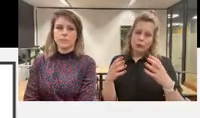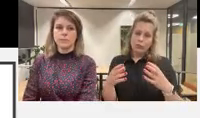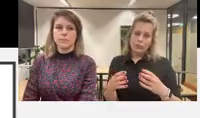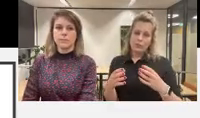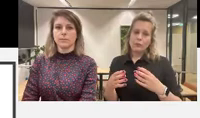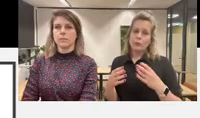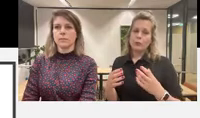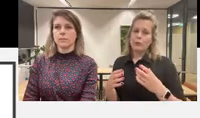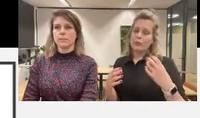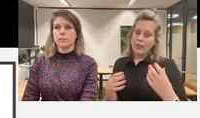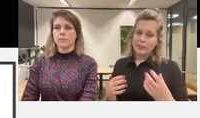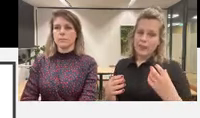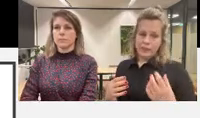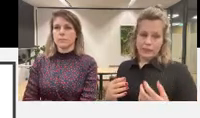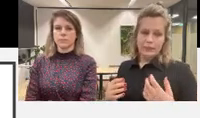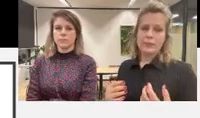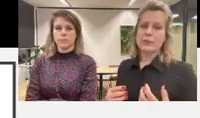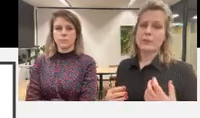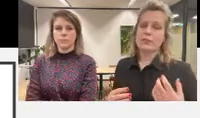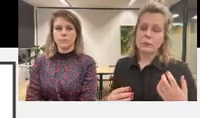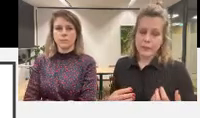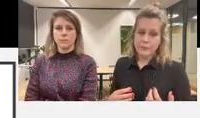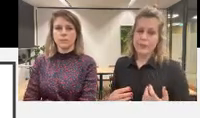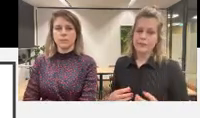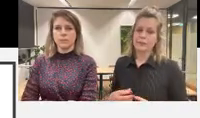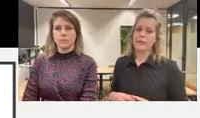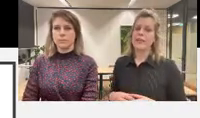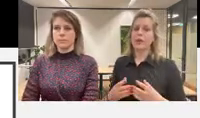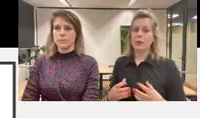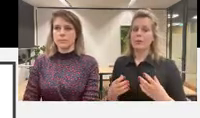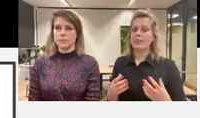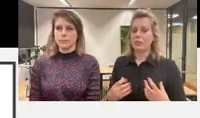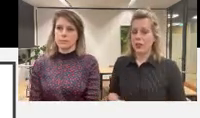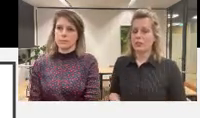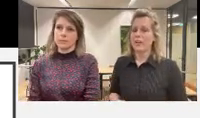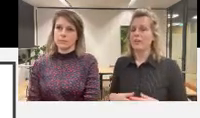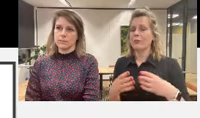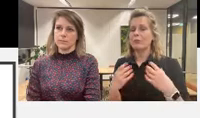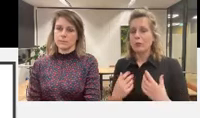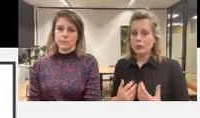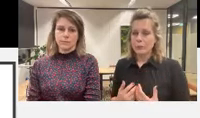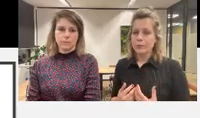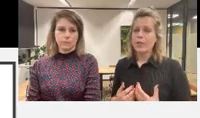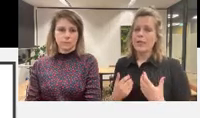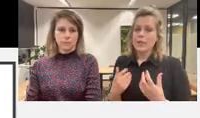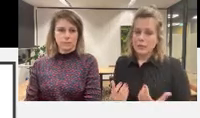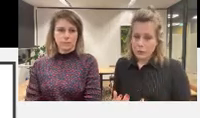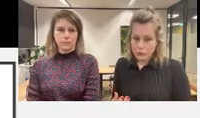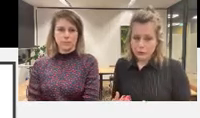who consists of a group of 10 adolescents with severe PTSD and comorbid disorders after